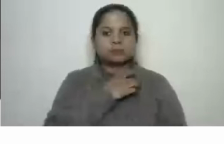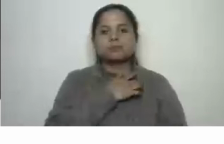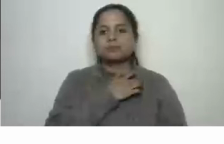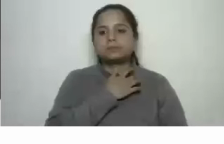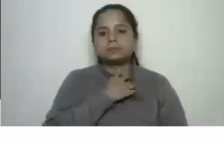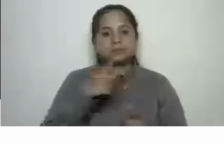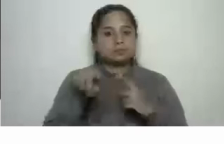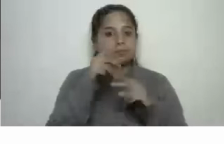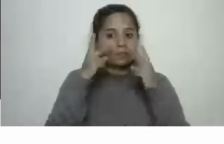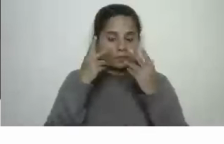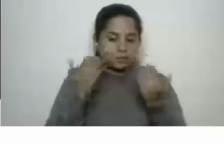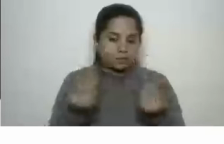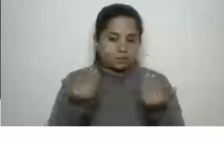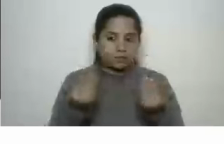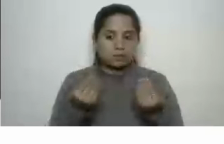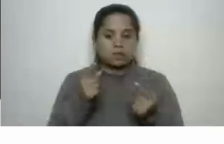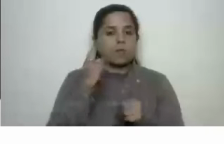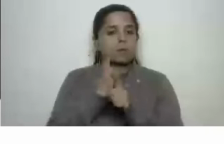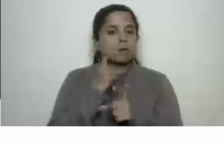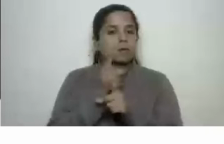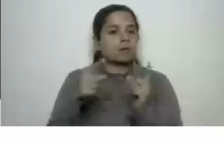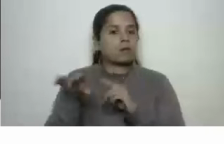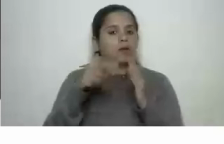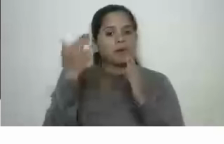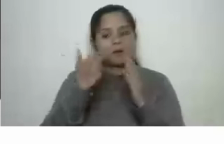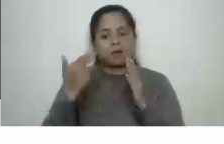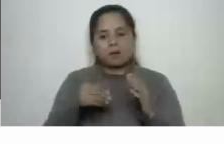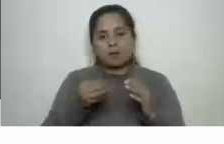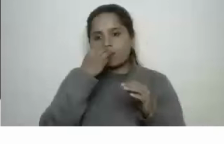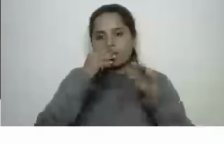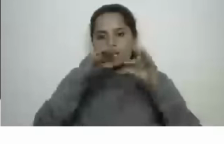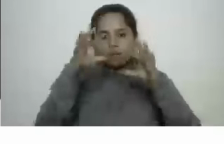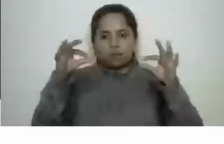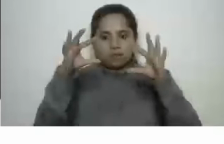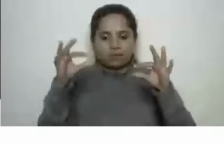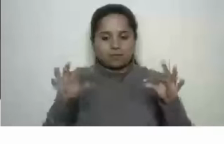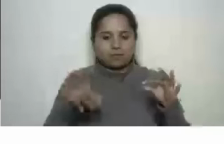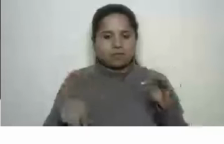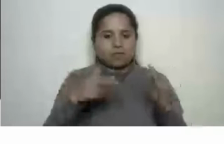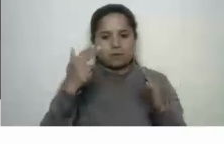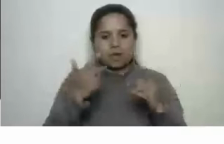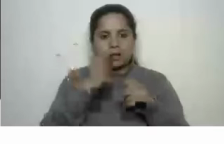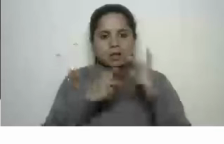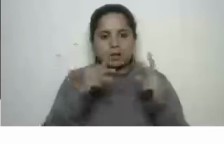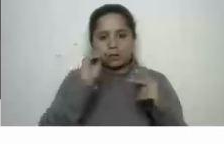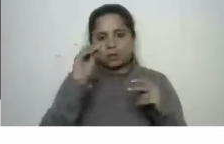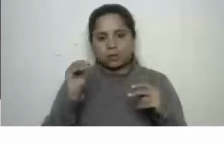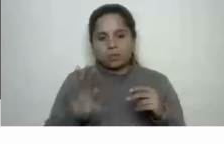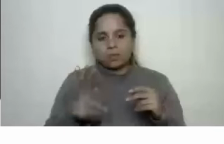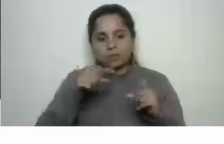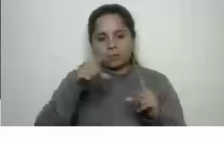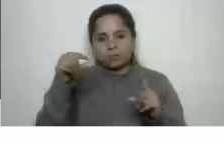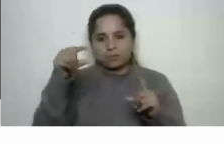As you can see, the teacher has drawn a flower where teacher has drawn multiple languages in the form of